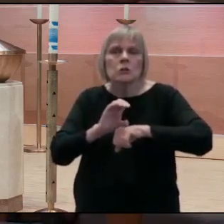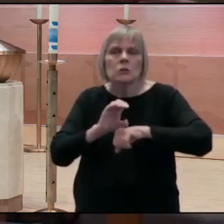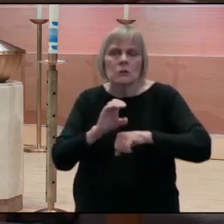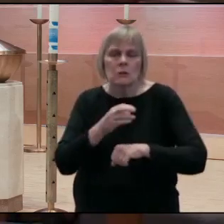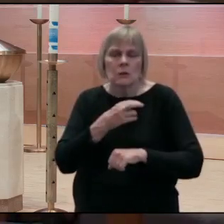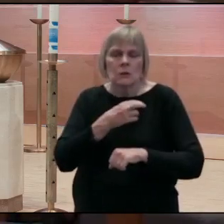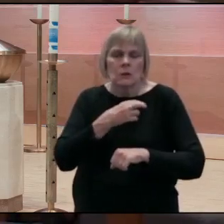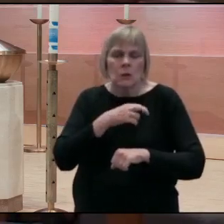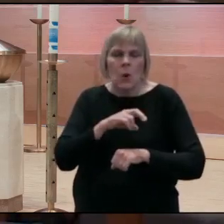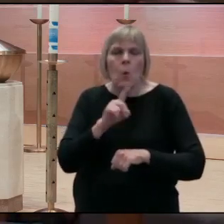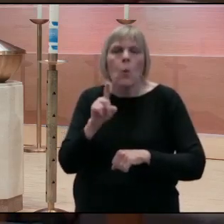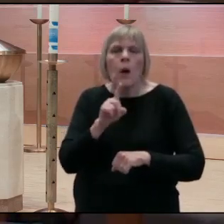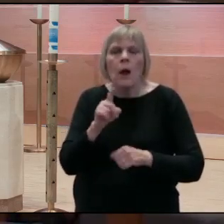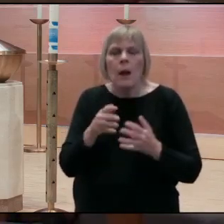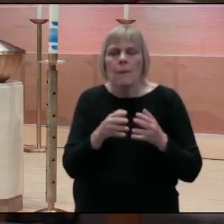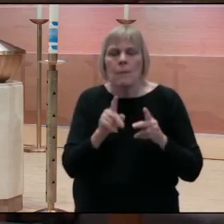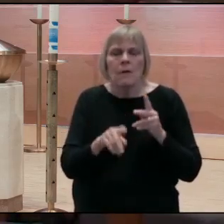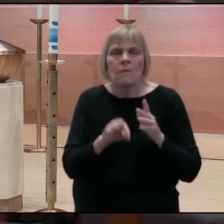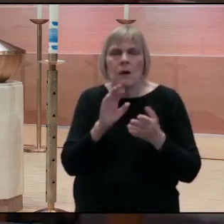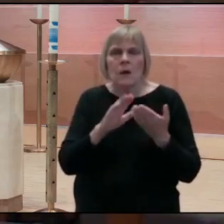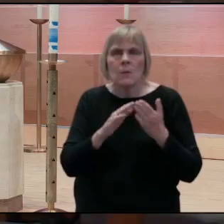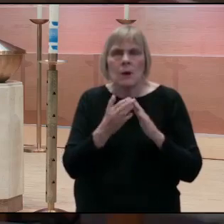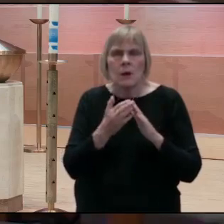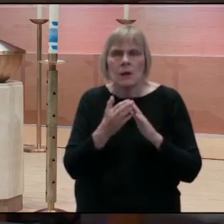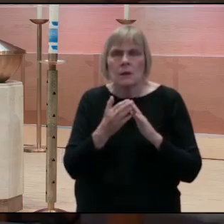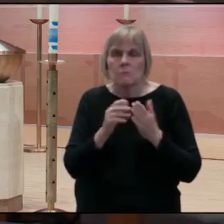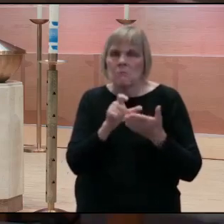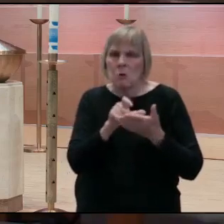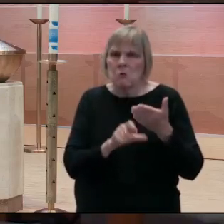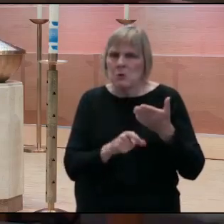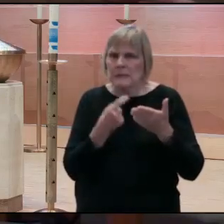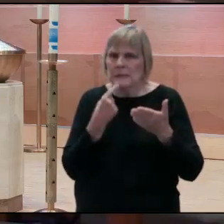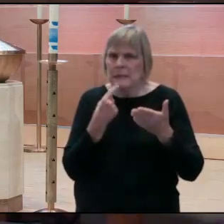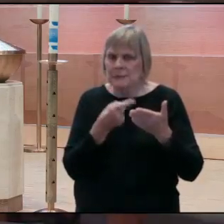Where Americans Are Finding Community." And listen to what she says here.